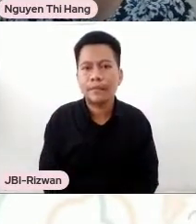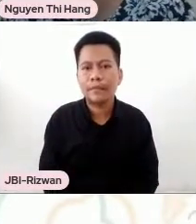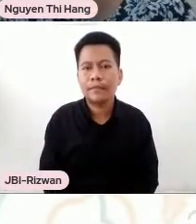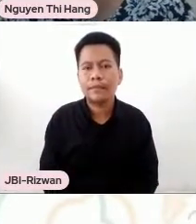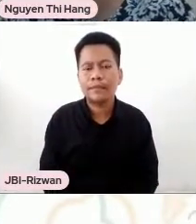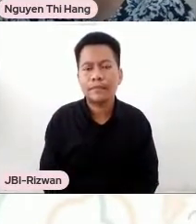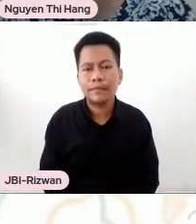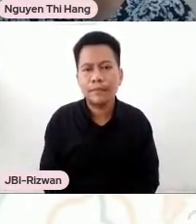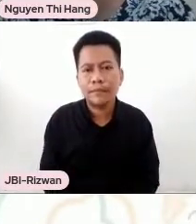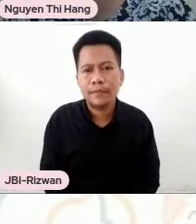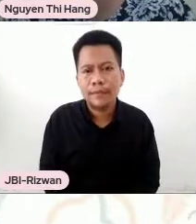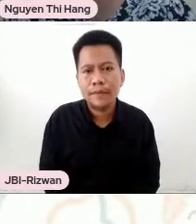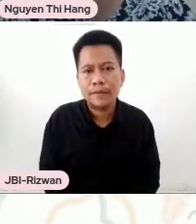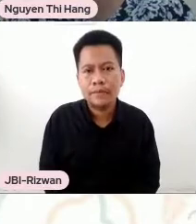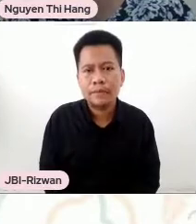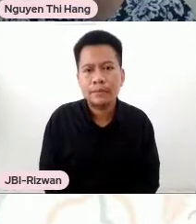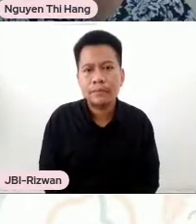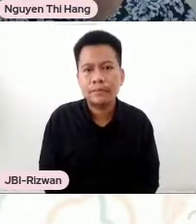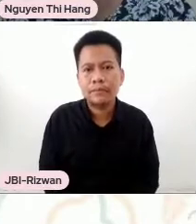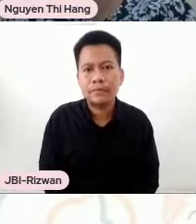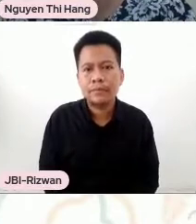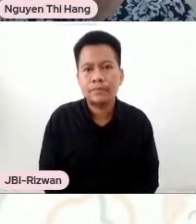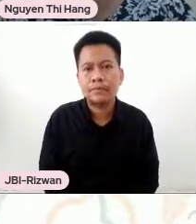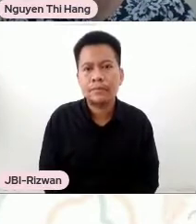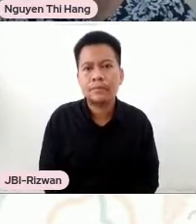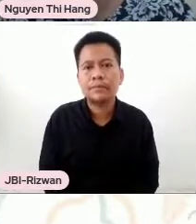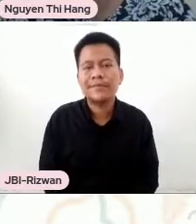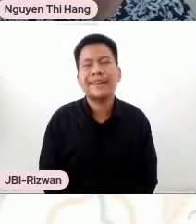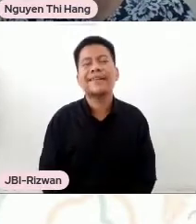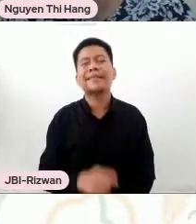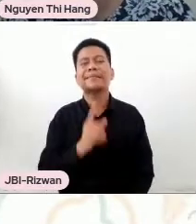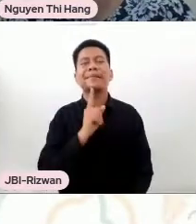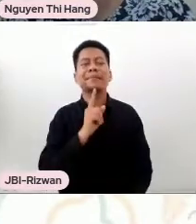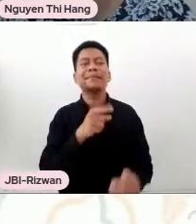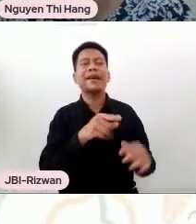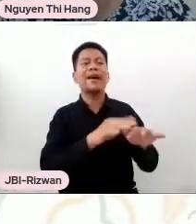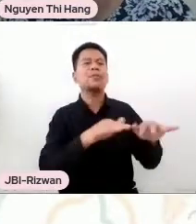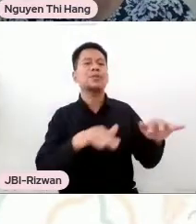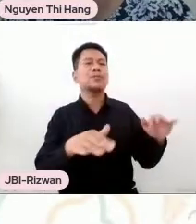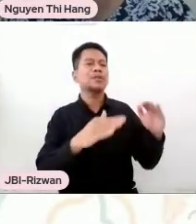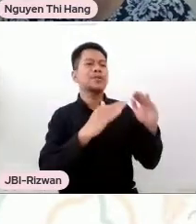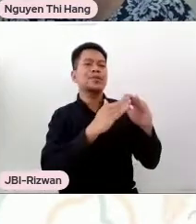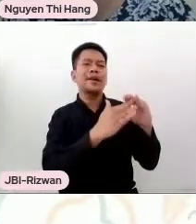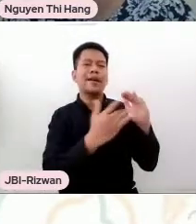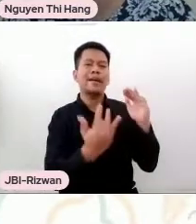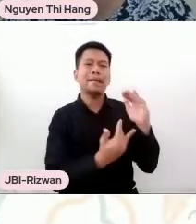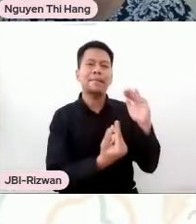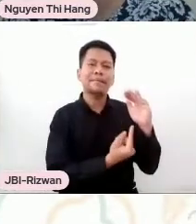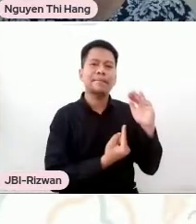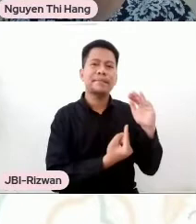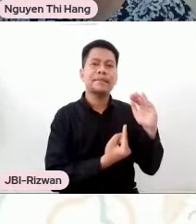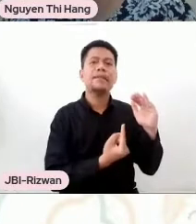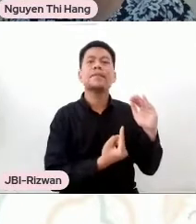because all students stay at home, so they have